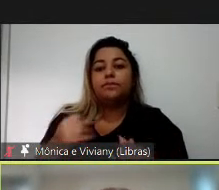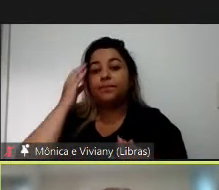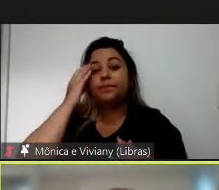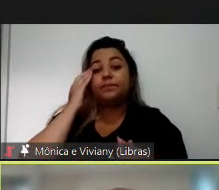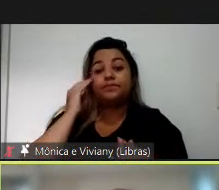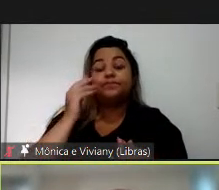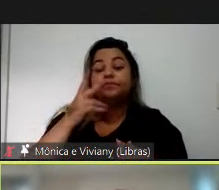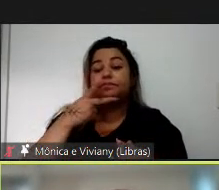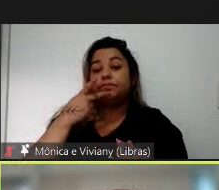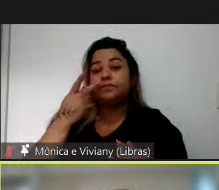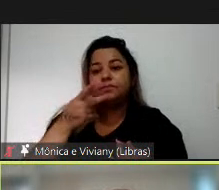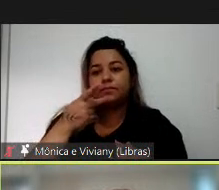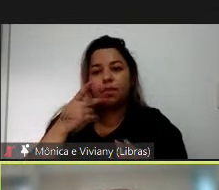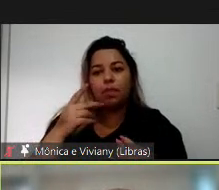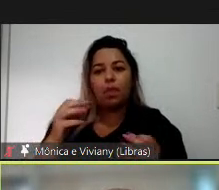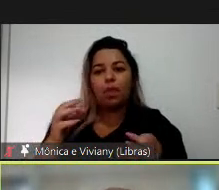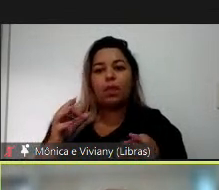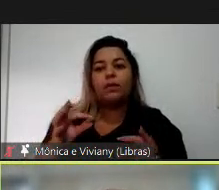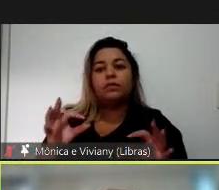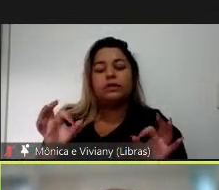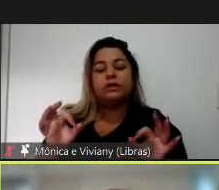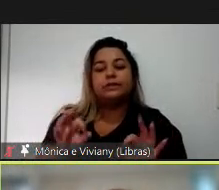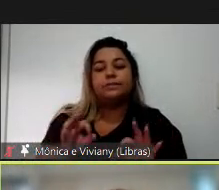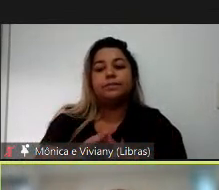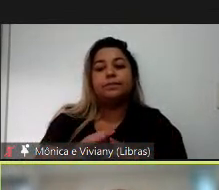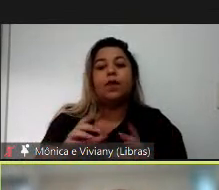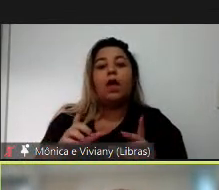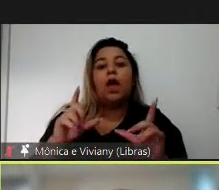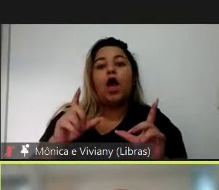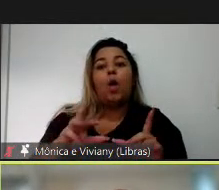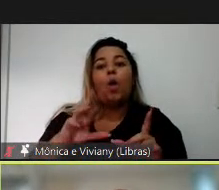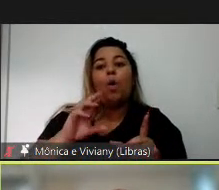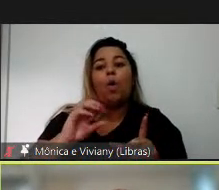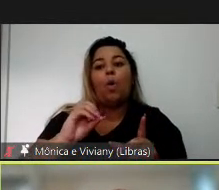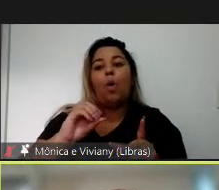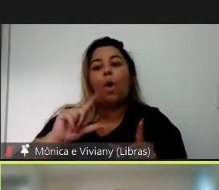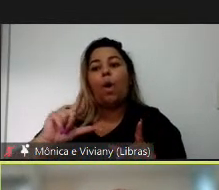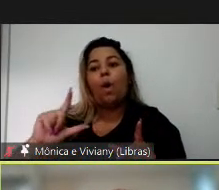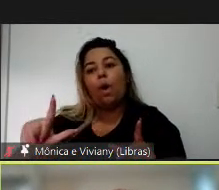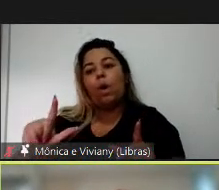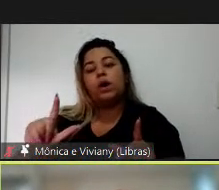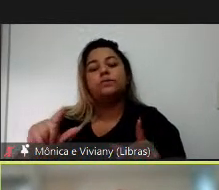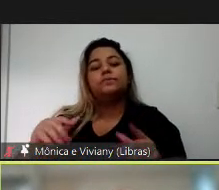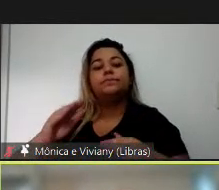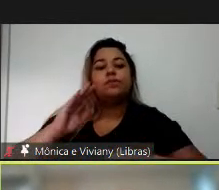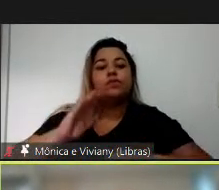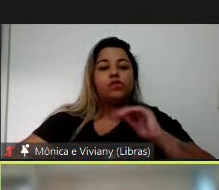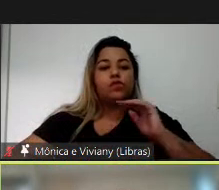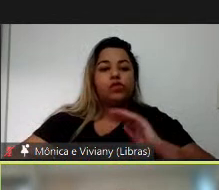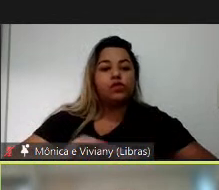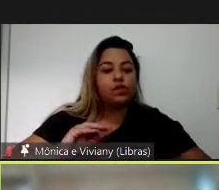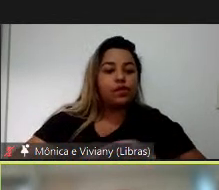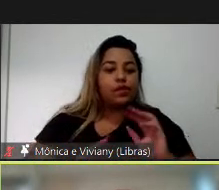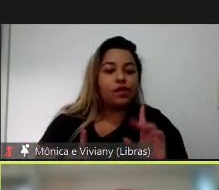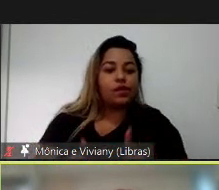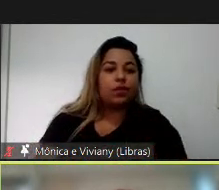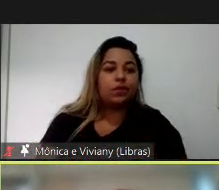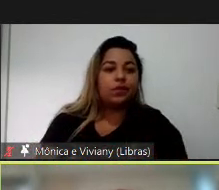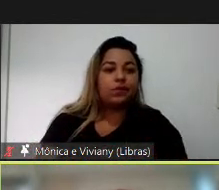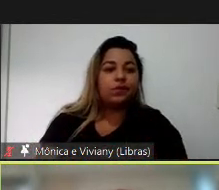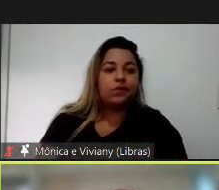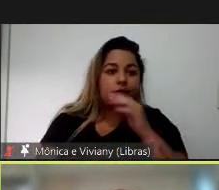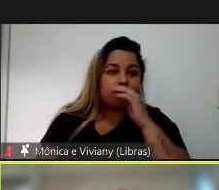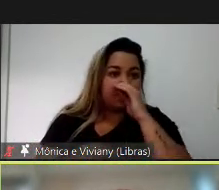of them, just to exemplify here and to finish my presentation. This is the whole of actions that we have, which are actions,